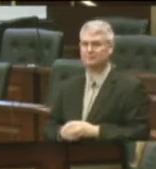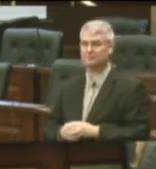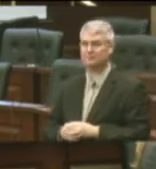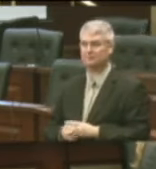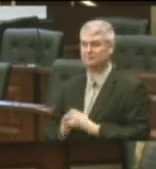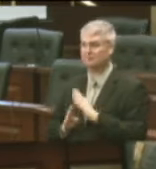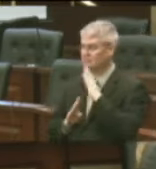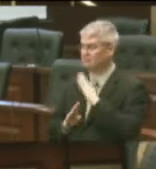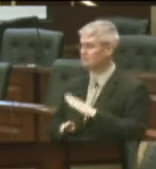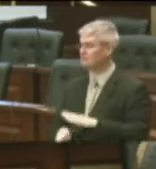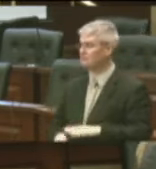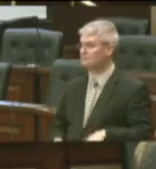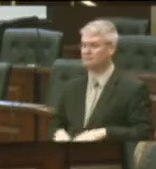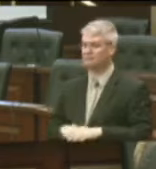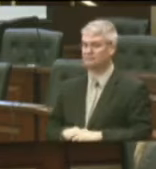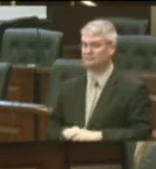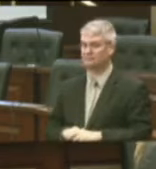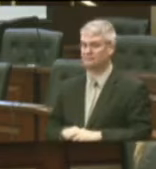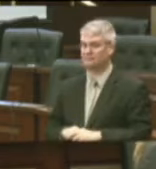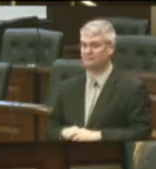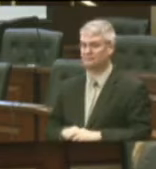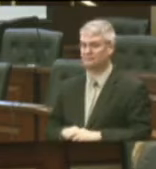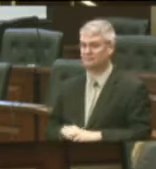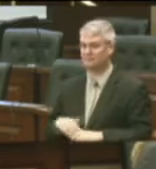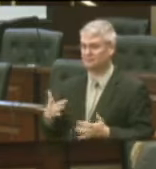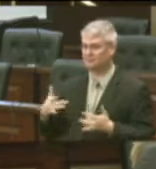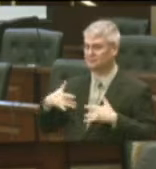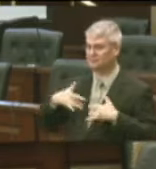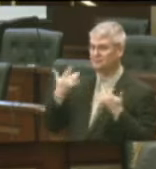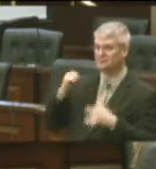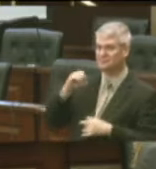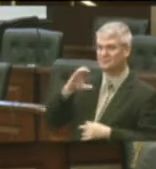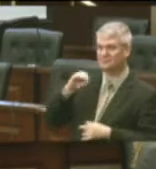Without Scott Logan here, there's going to be a short press conference.